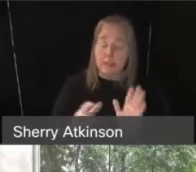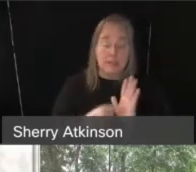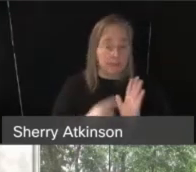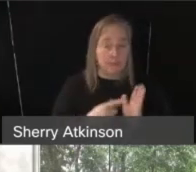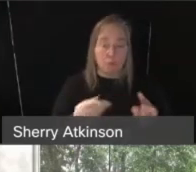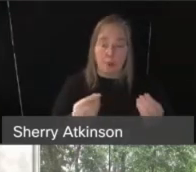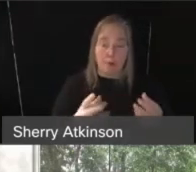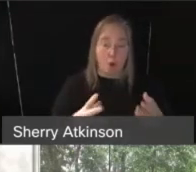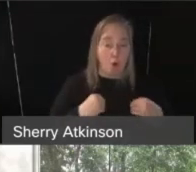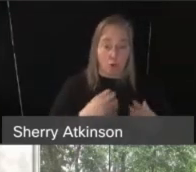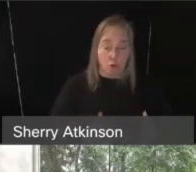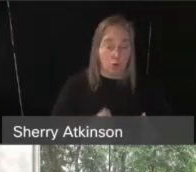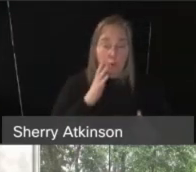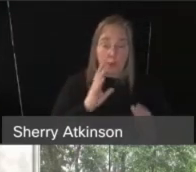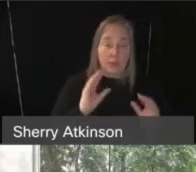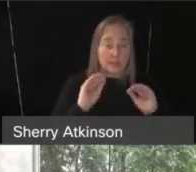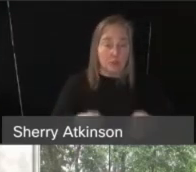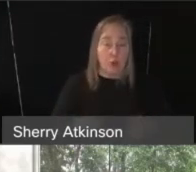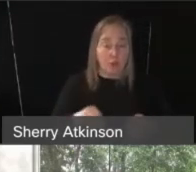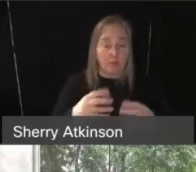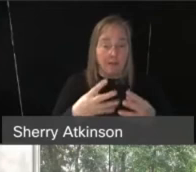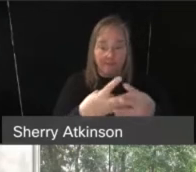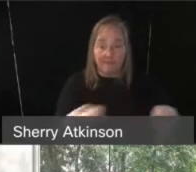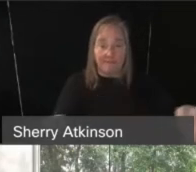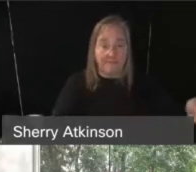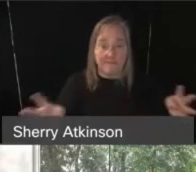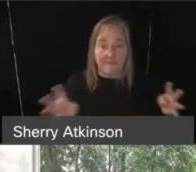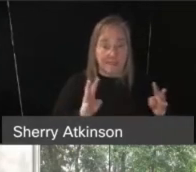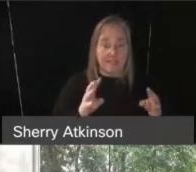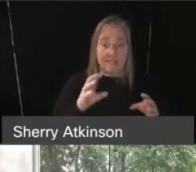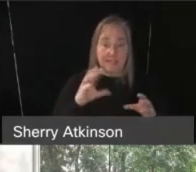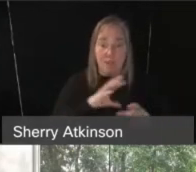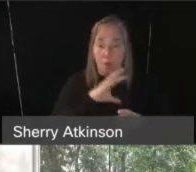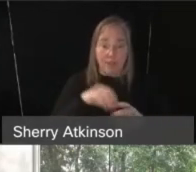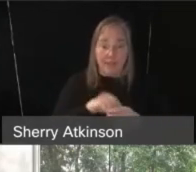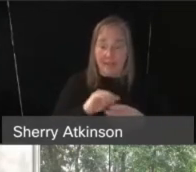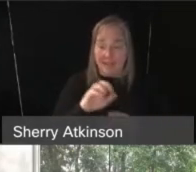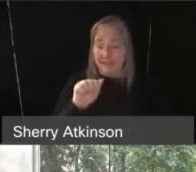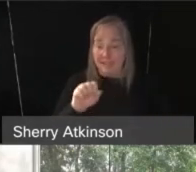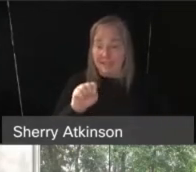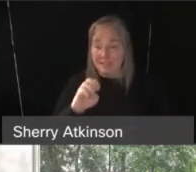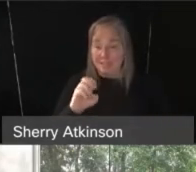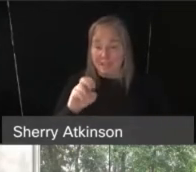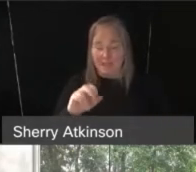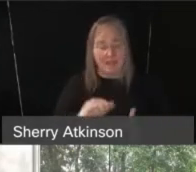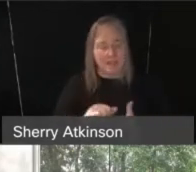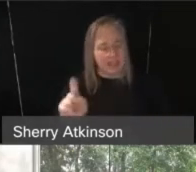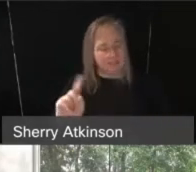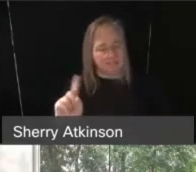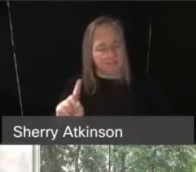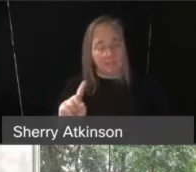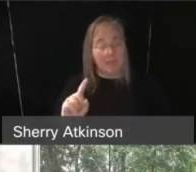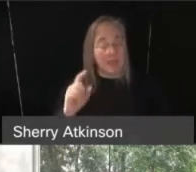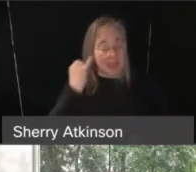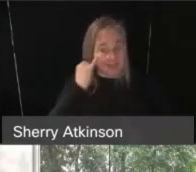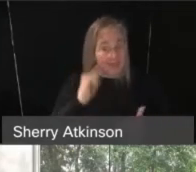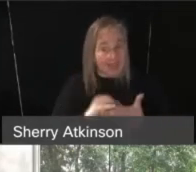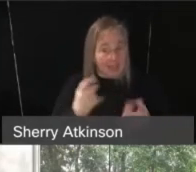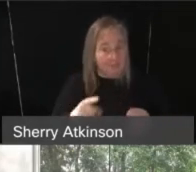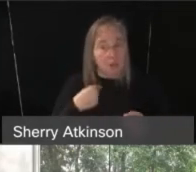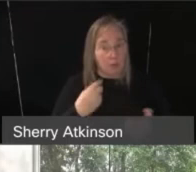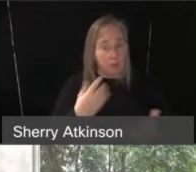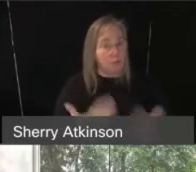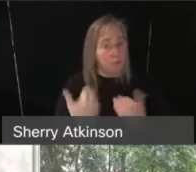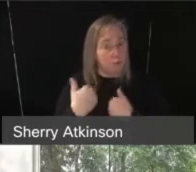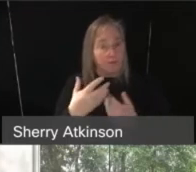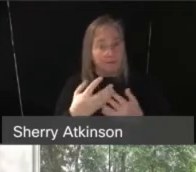would install fences within the easement. That is a no-no. So those locations, we remove the fence. We don't put the fence back for them. They have to come back